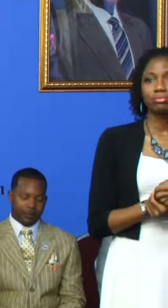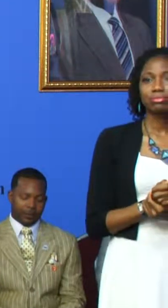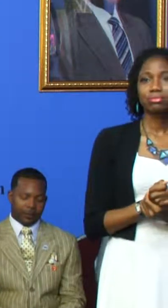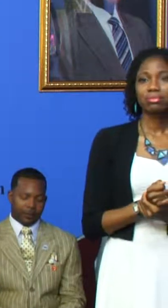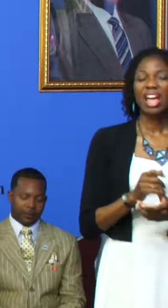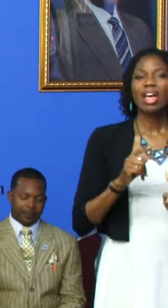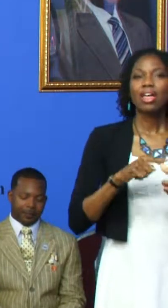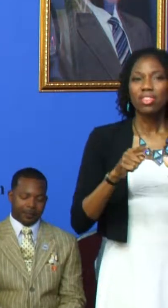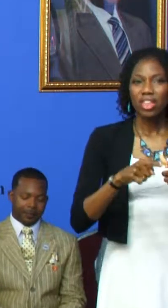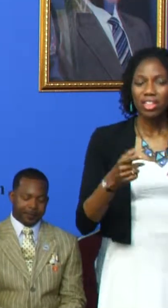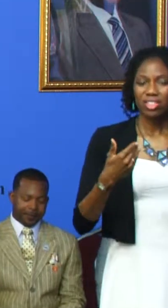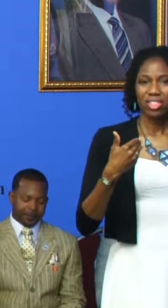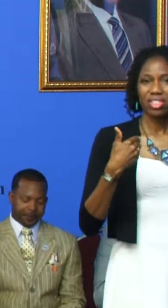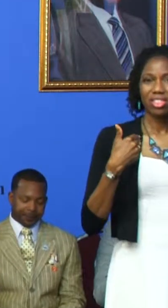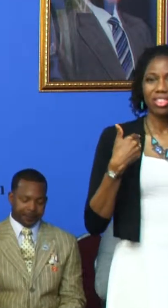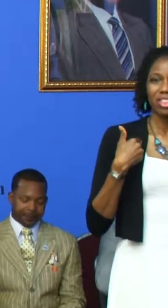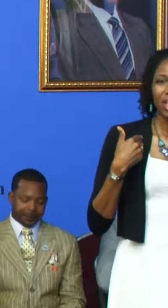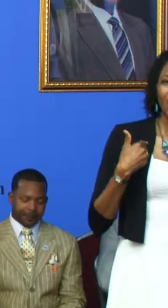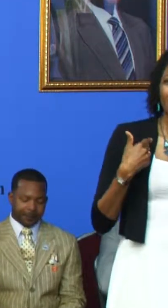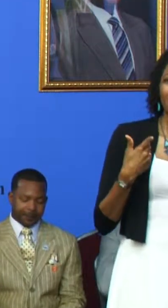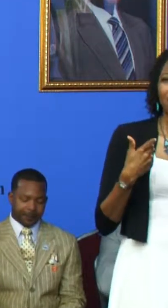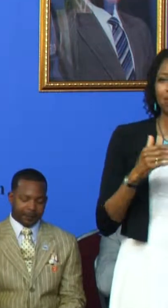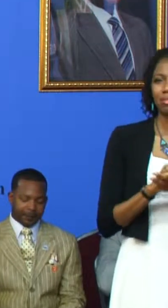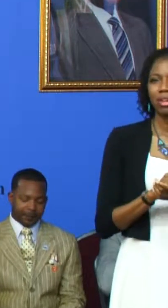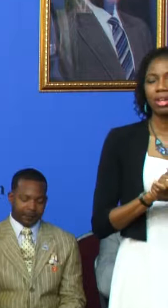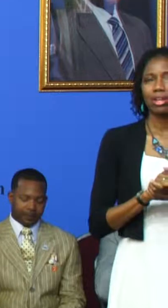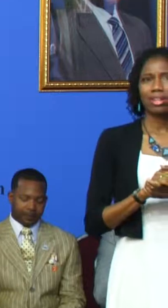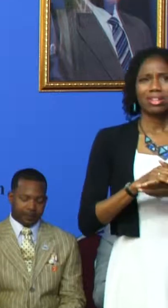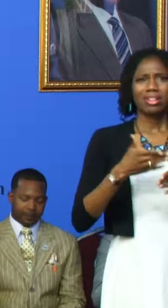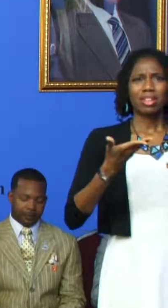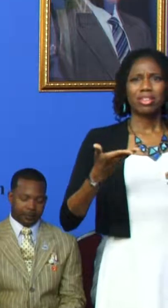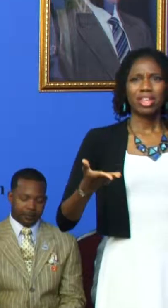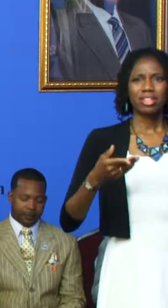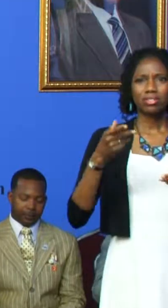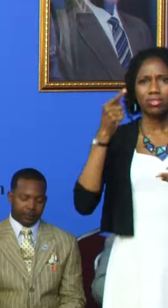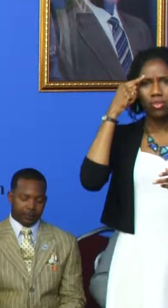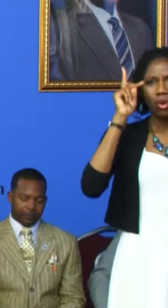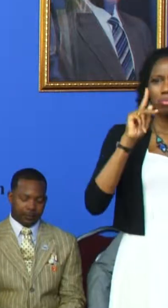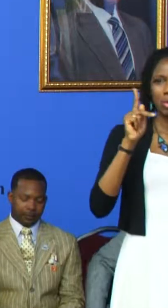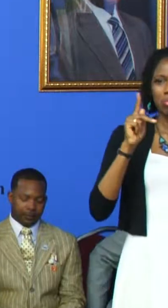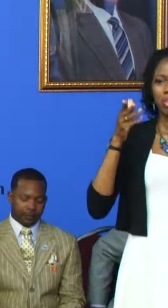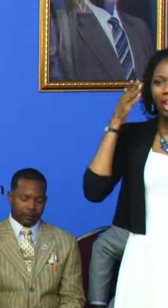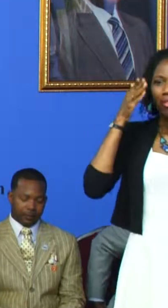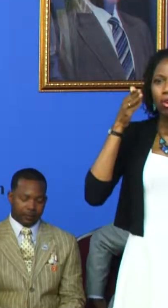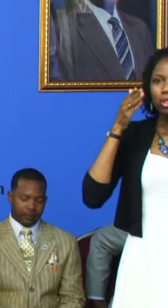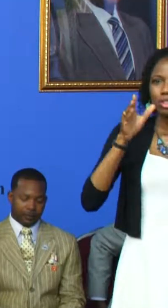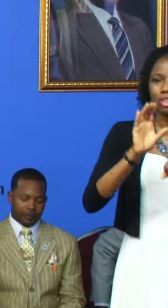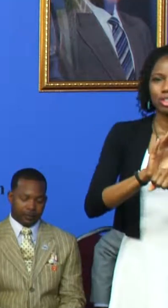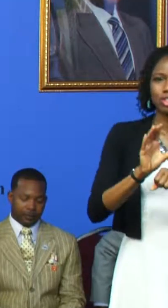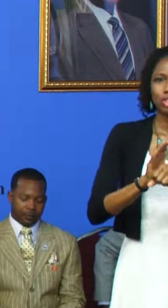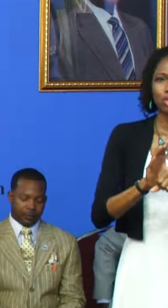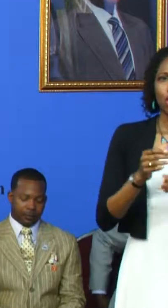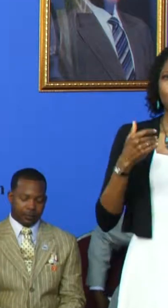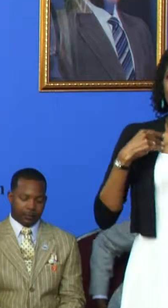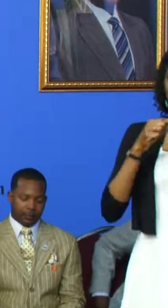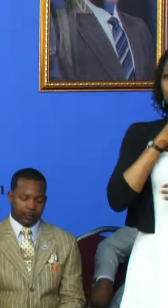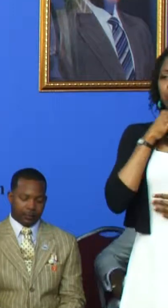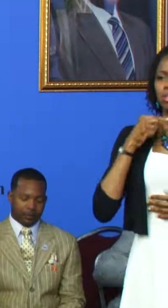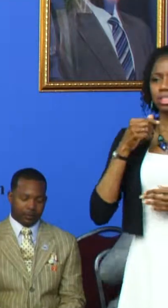Then they got the green leaf for the church crowd with the bishop and the son and the